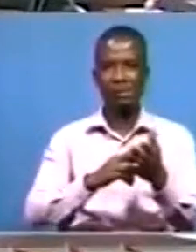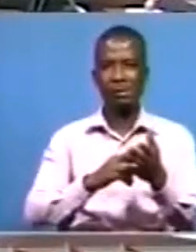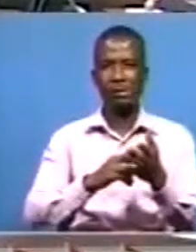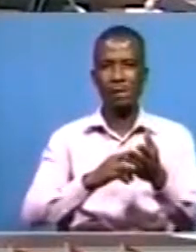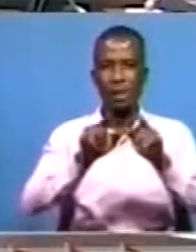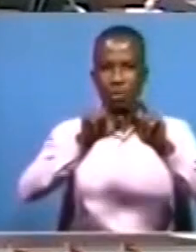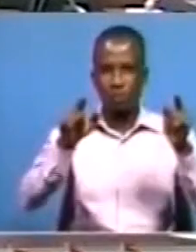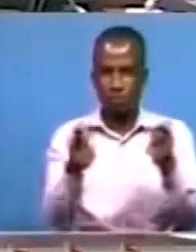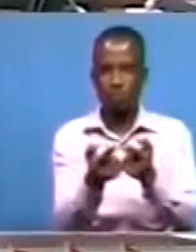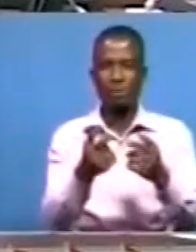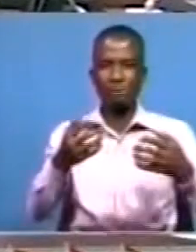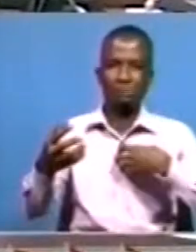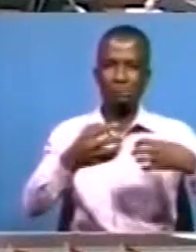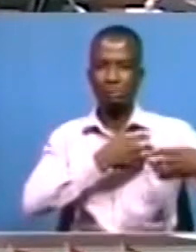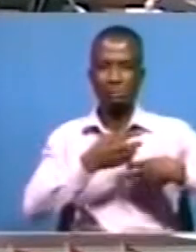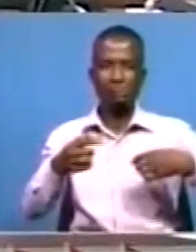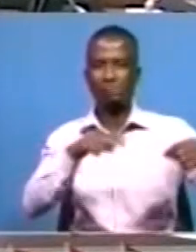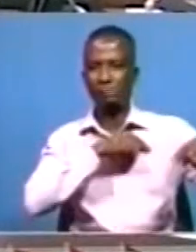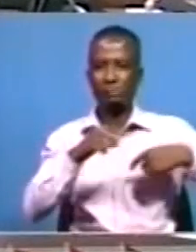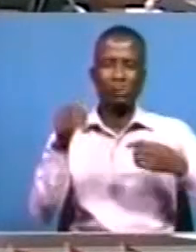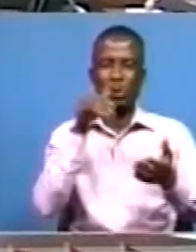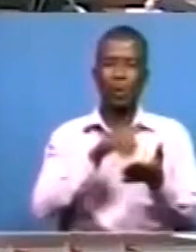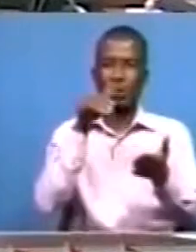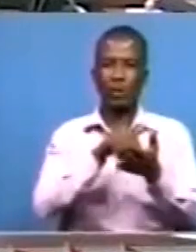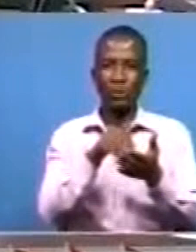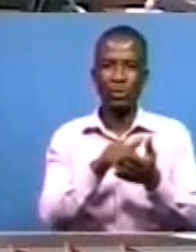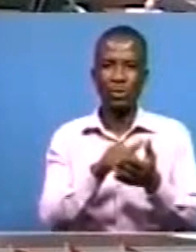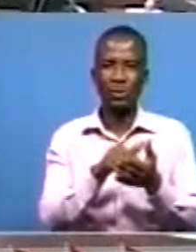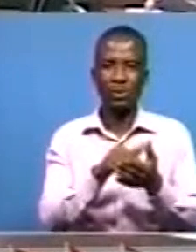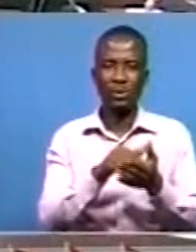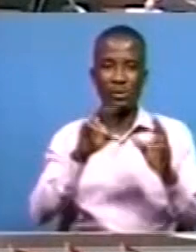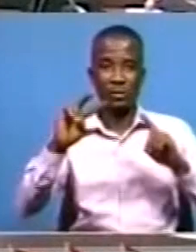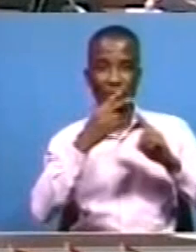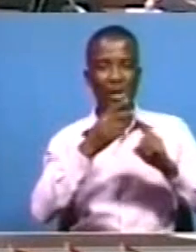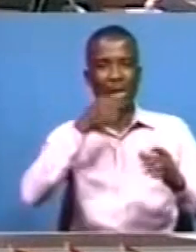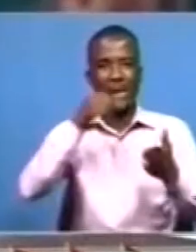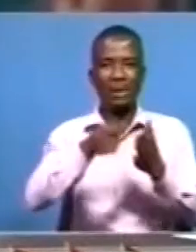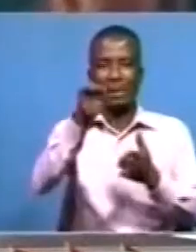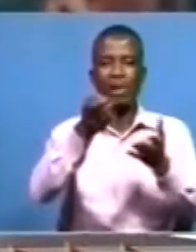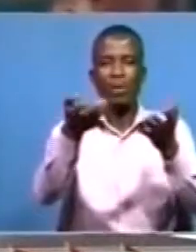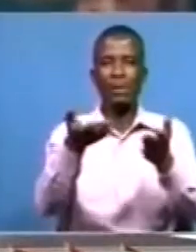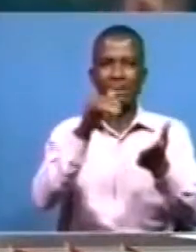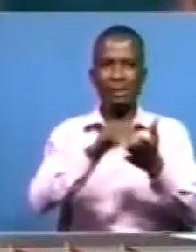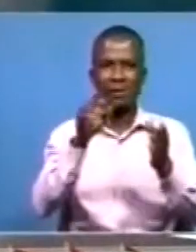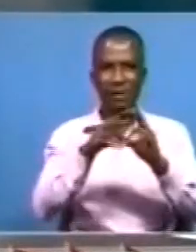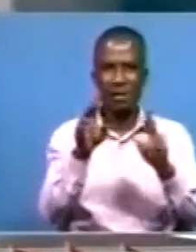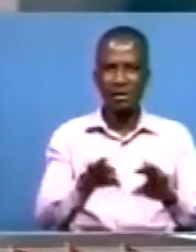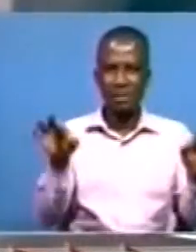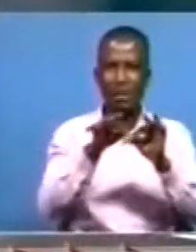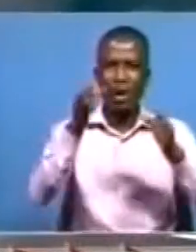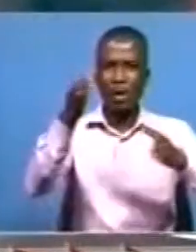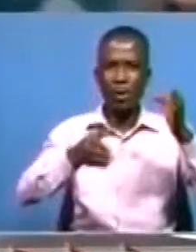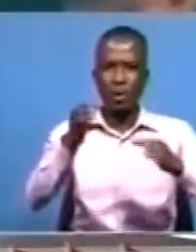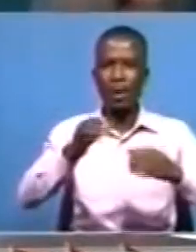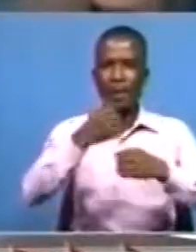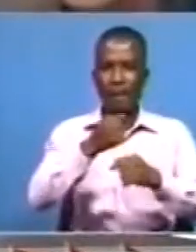losing party seeking to re-argue its appeal under the garb of a review application. It is important